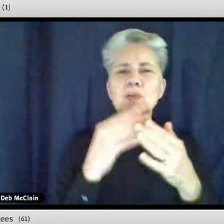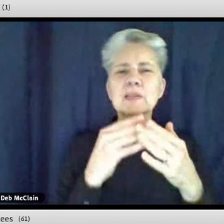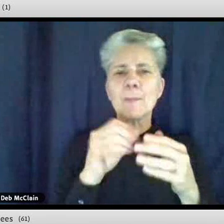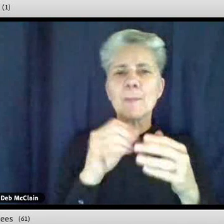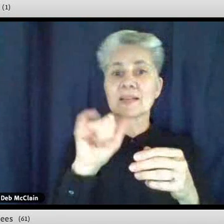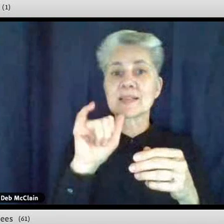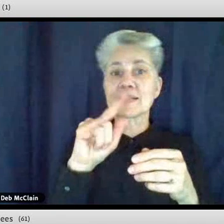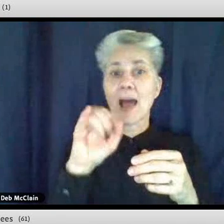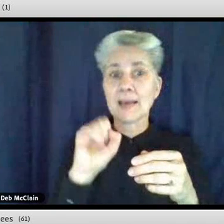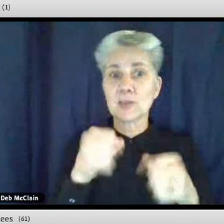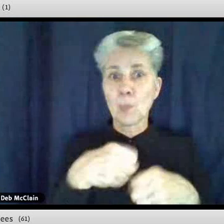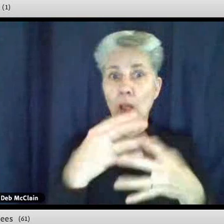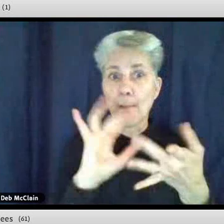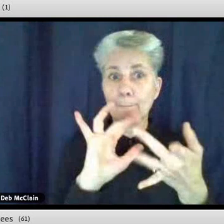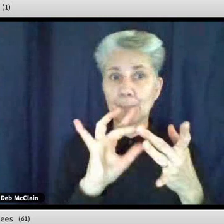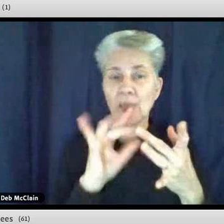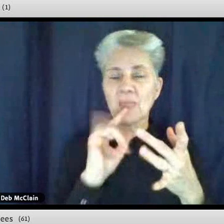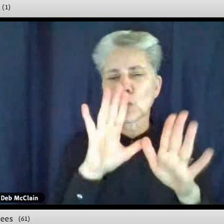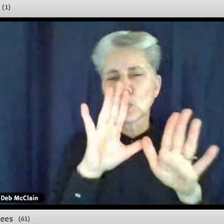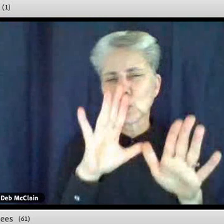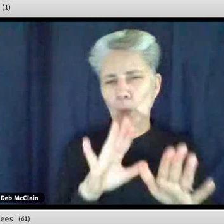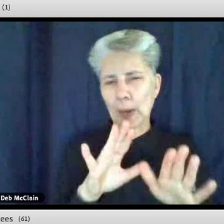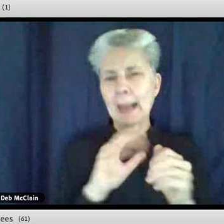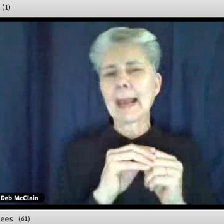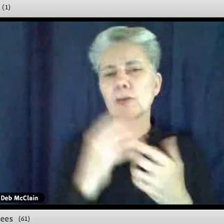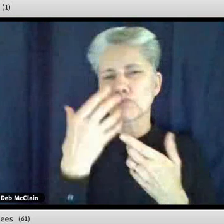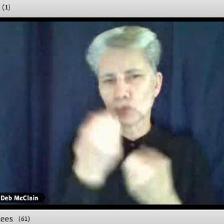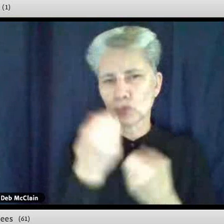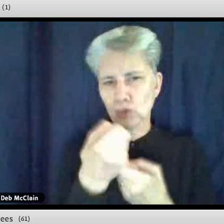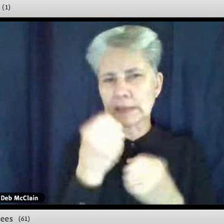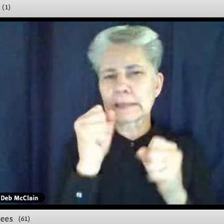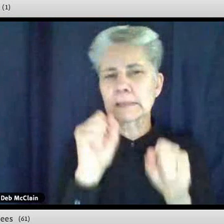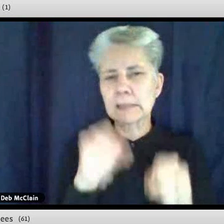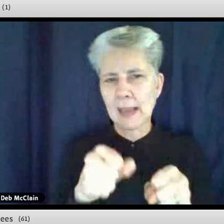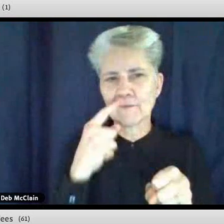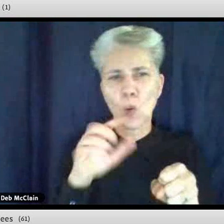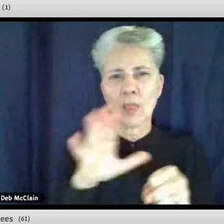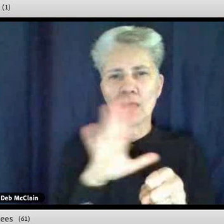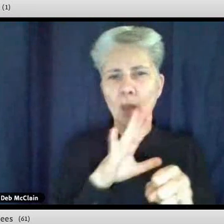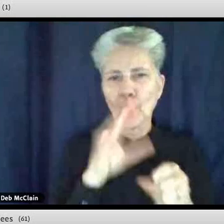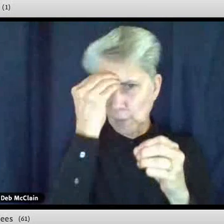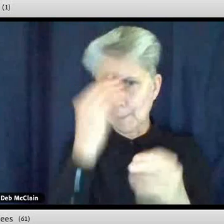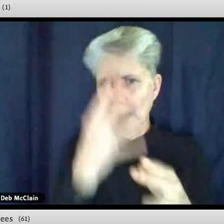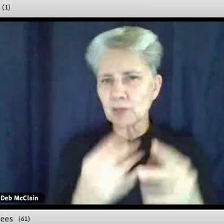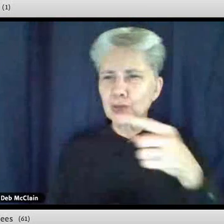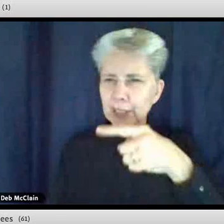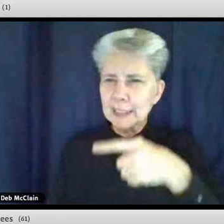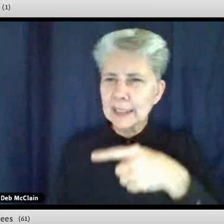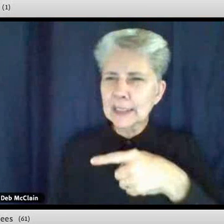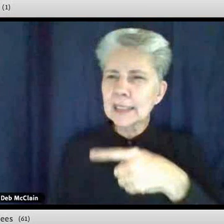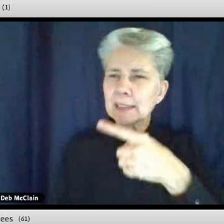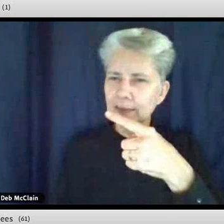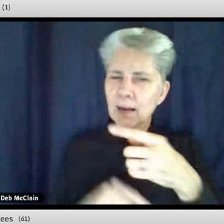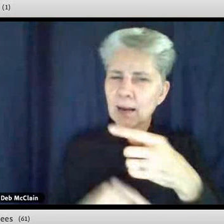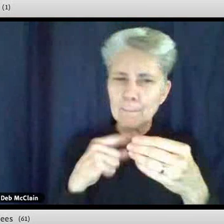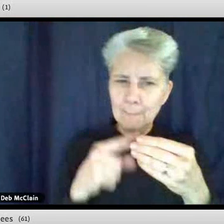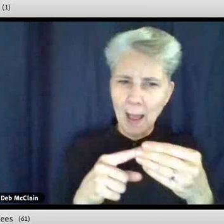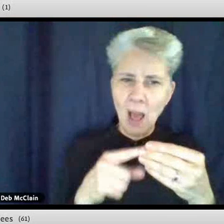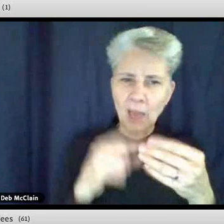These are the situation reports. So again, these are some of the sites you can go to that I think are really great, trustworthy